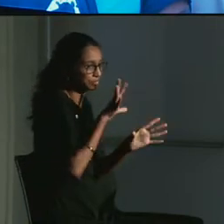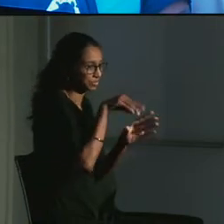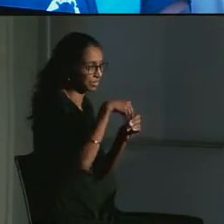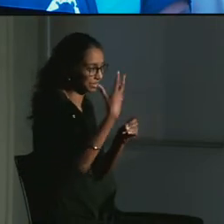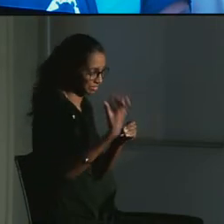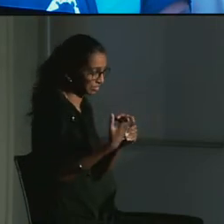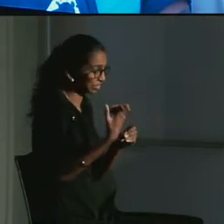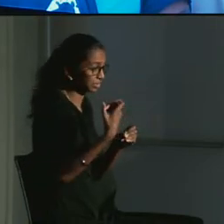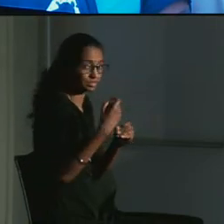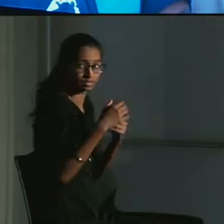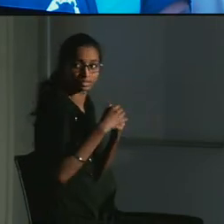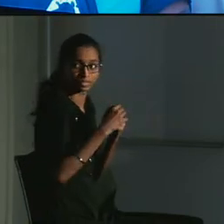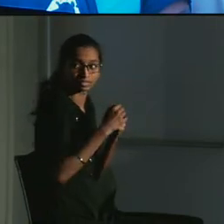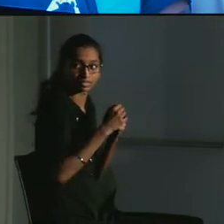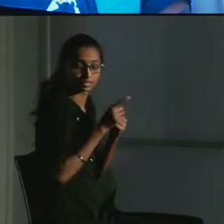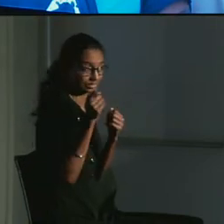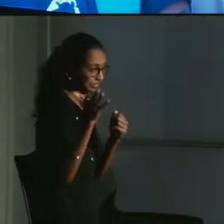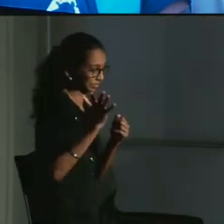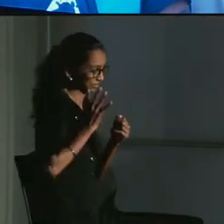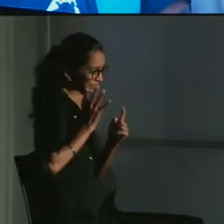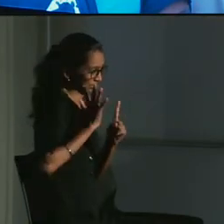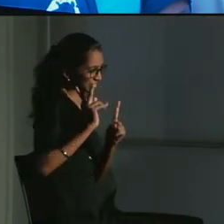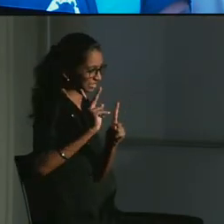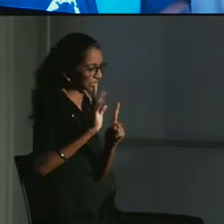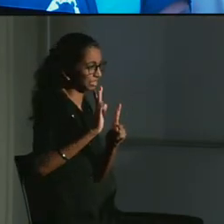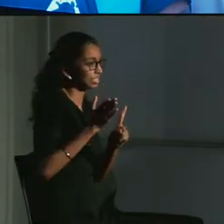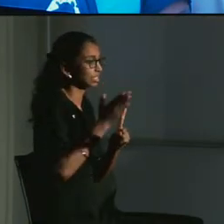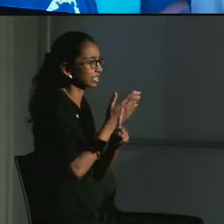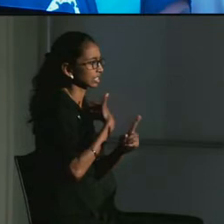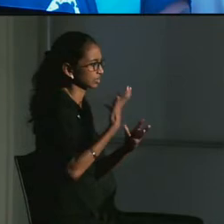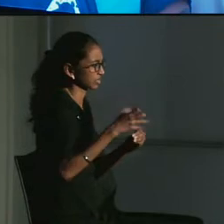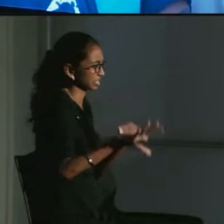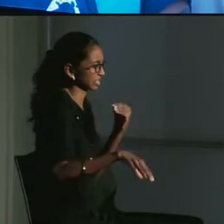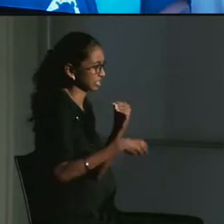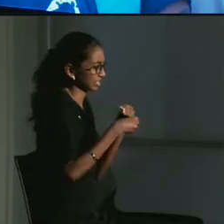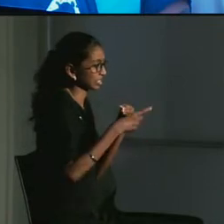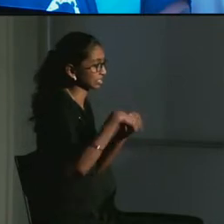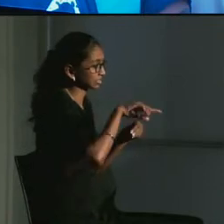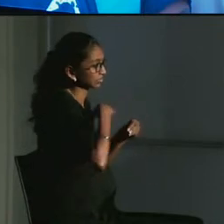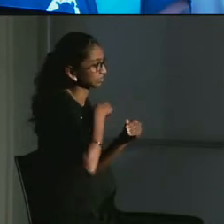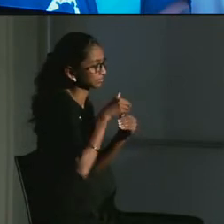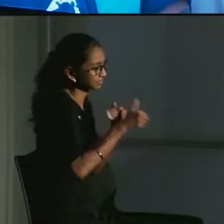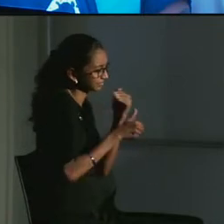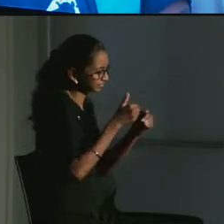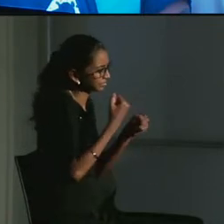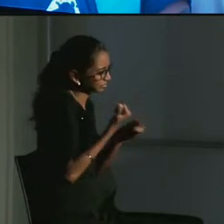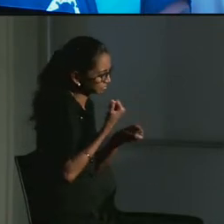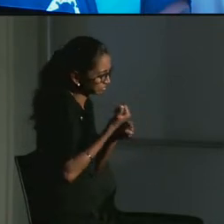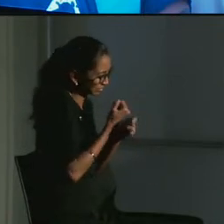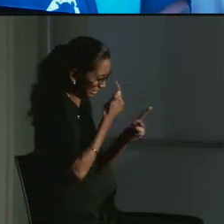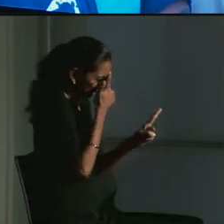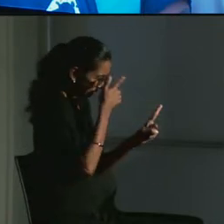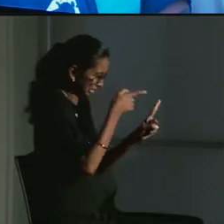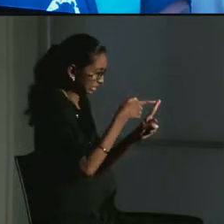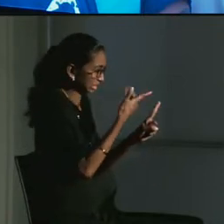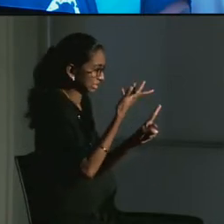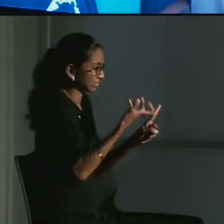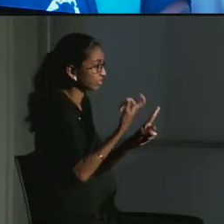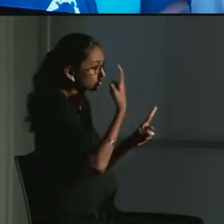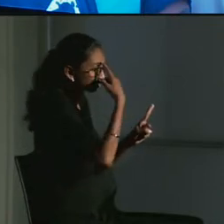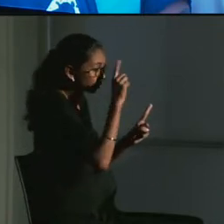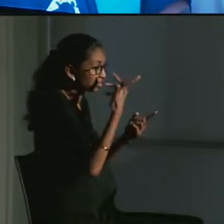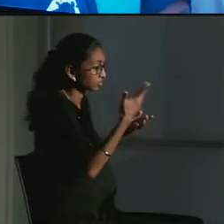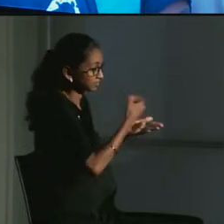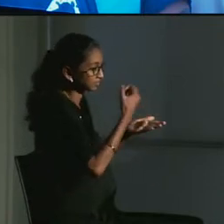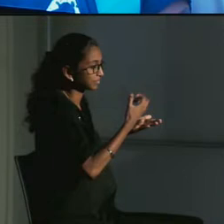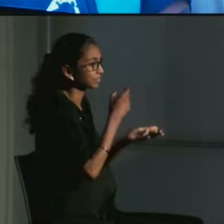And while that while we wait for that, I'd just like to add that, you know, we're ambitiously and audaciously working towards bringing